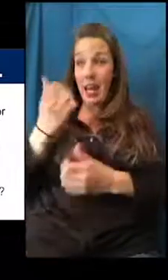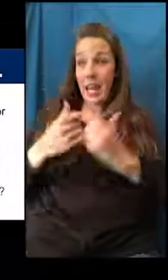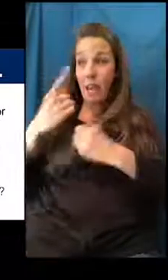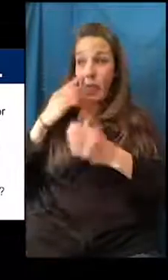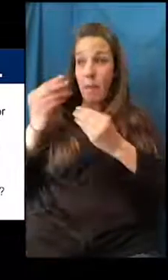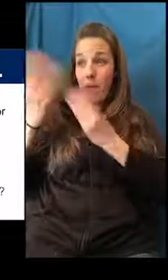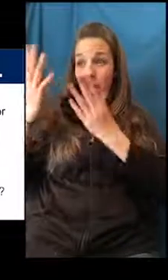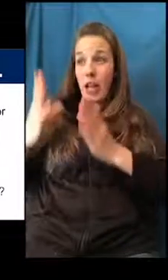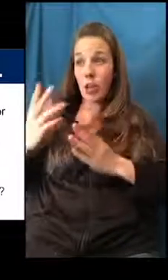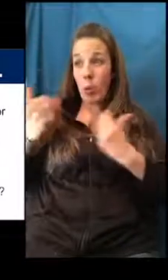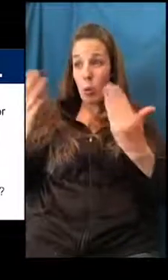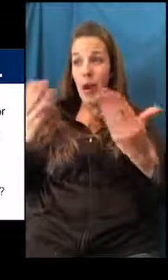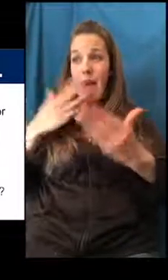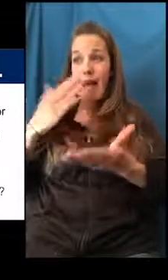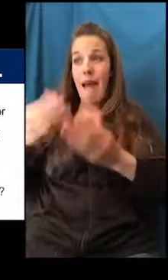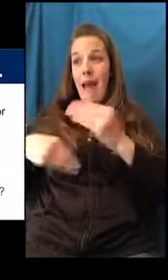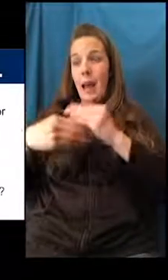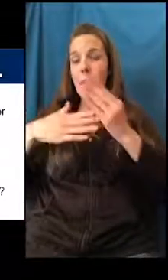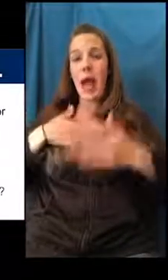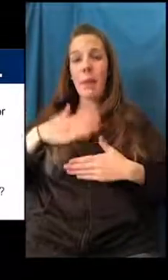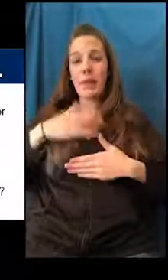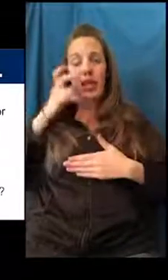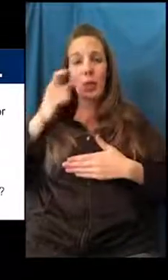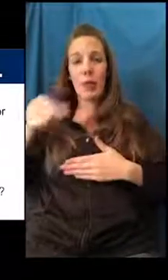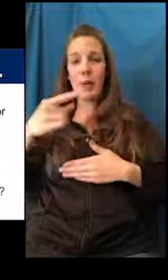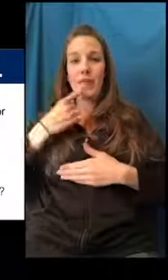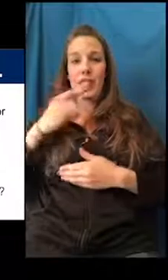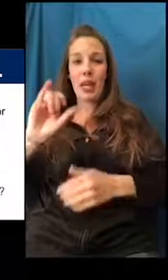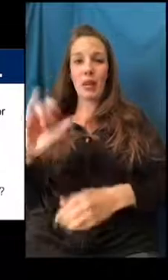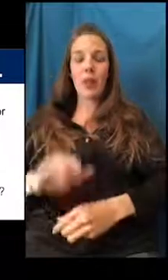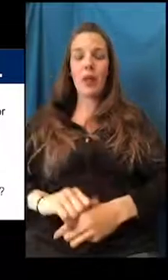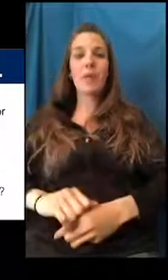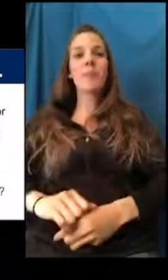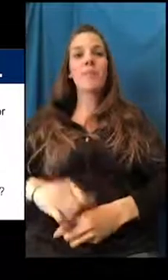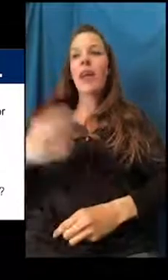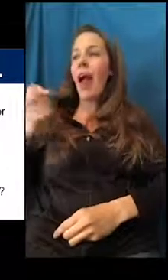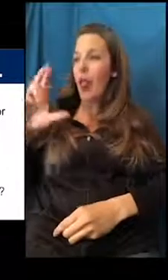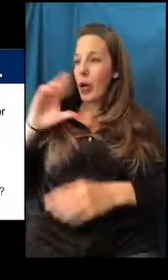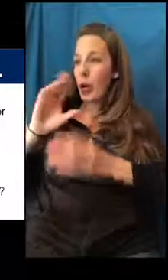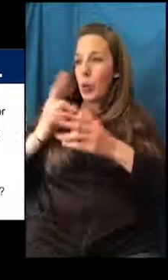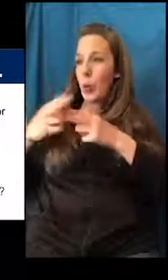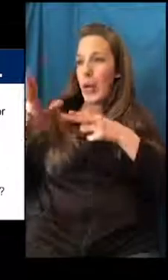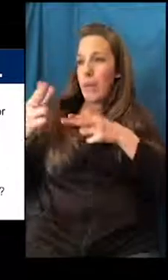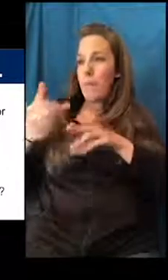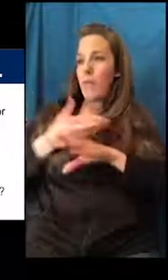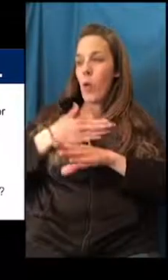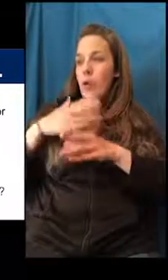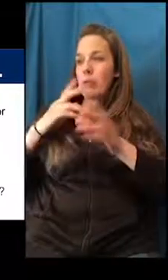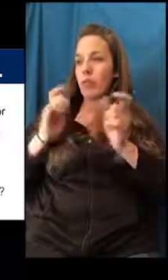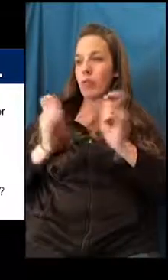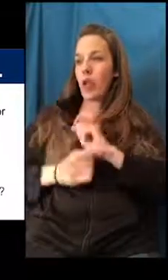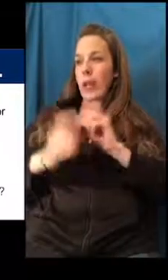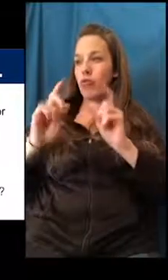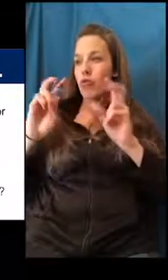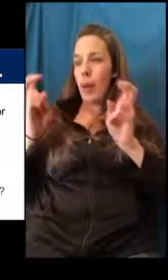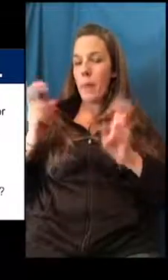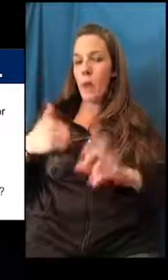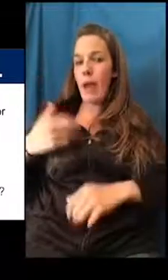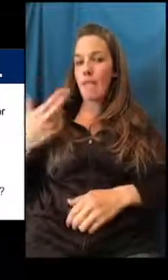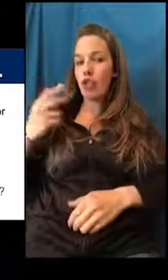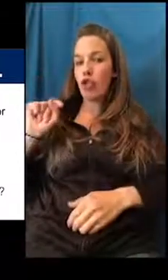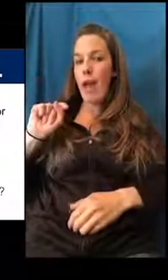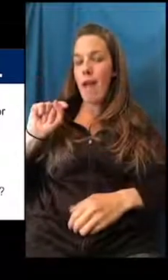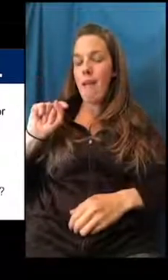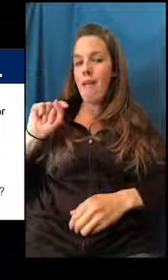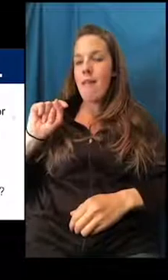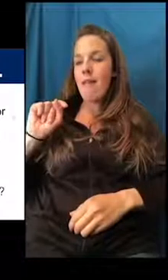what they'd have to say too. And Heather, real quick before we get off of this topic, we do have a chat in our chat